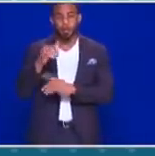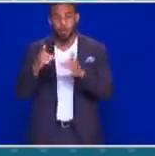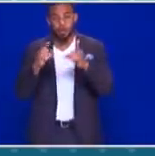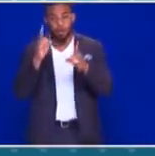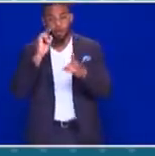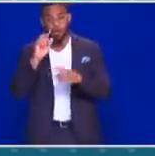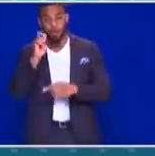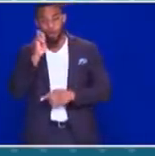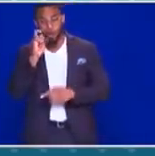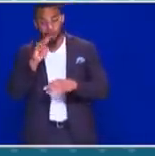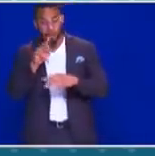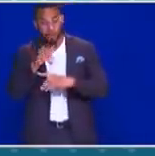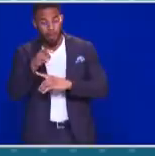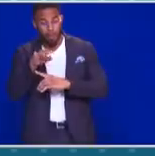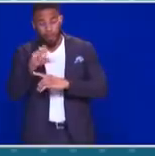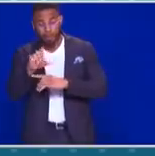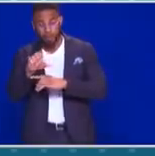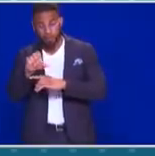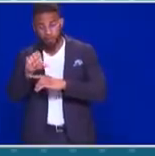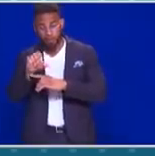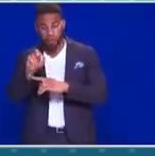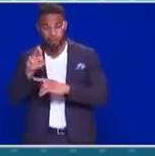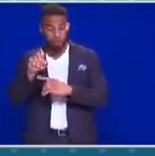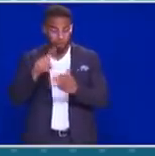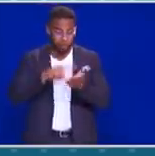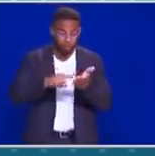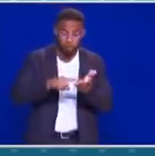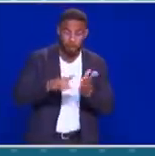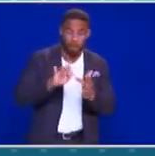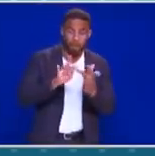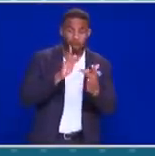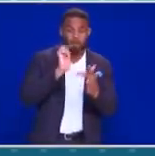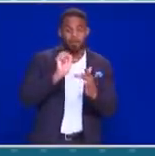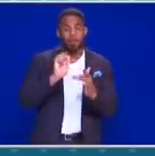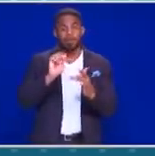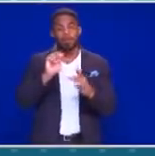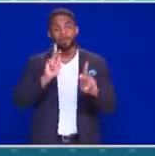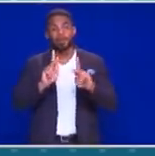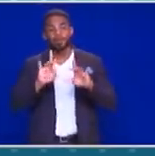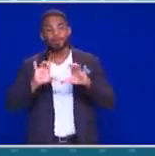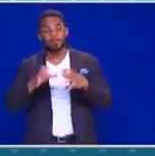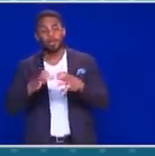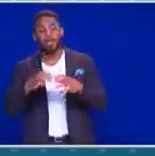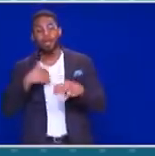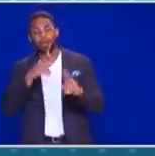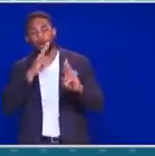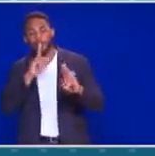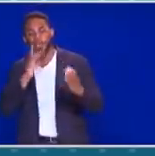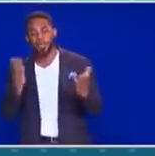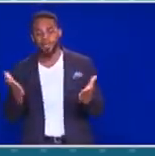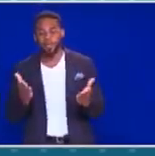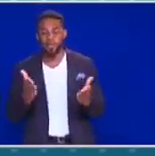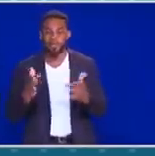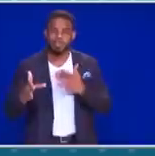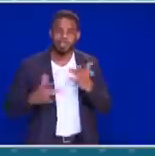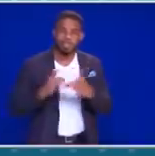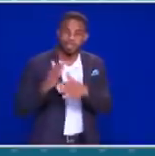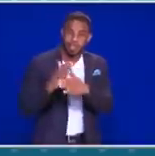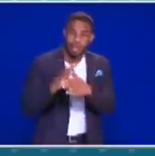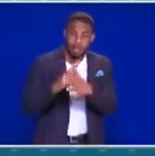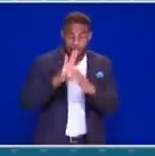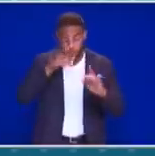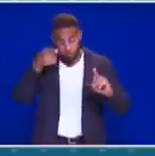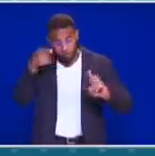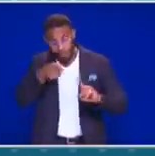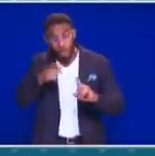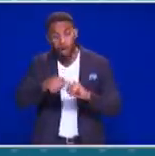Race, Ethnicity Research and Outreach for the Census Bureau's Population Division. I'm honored to be here and excited to share